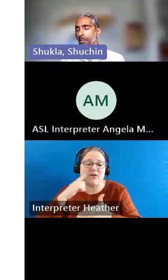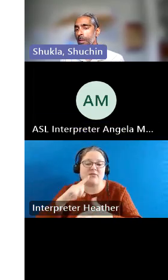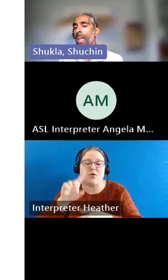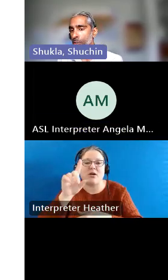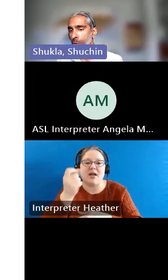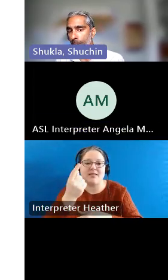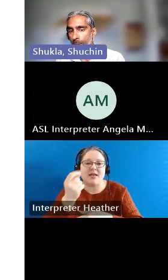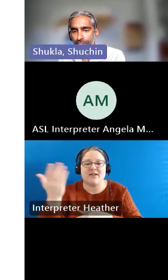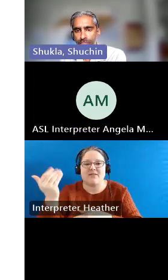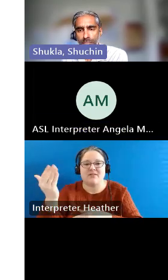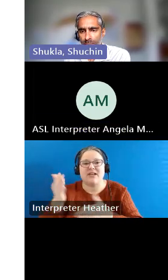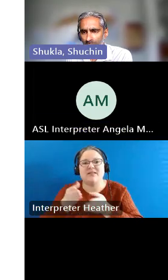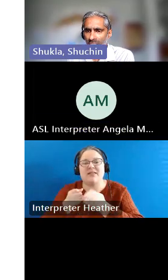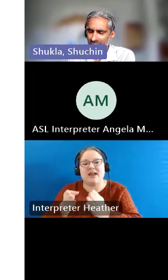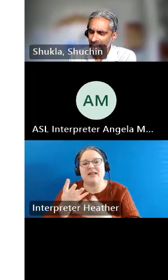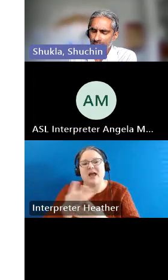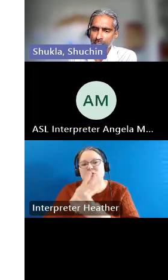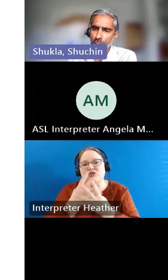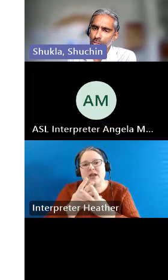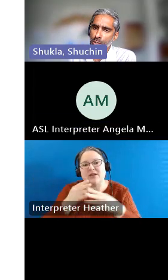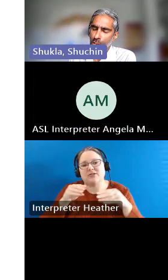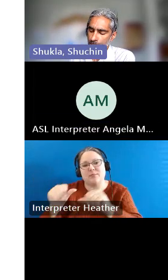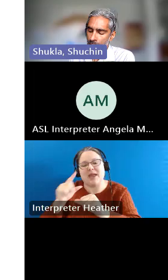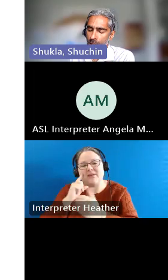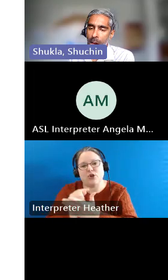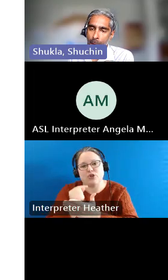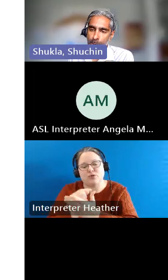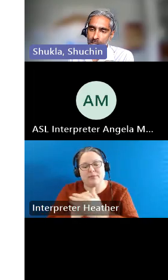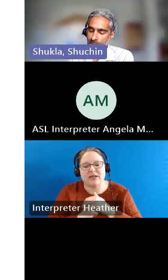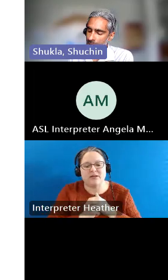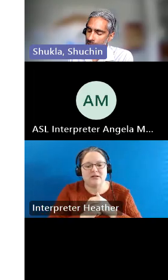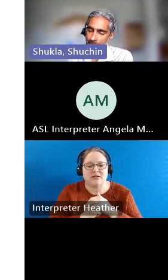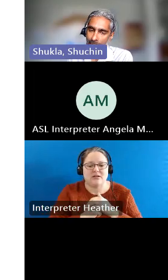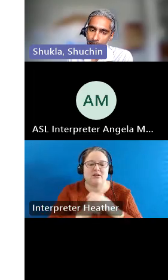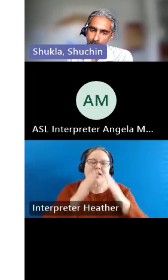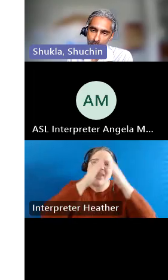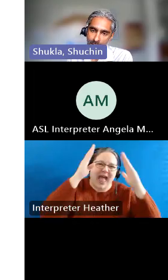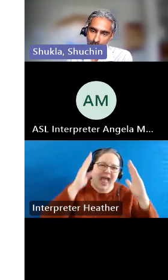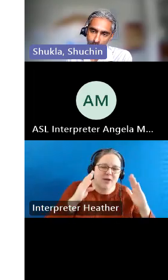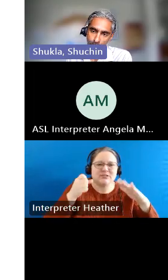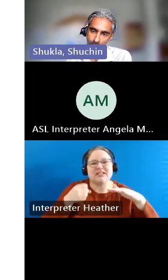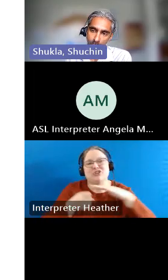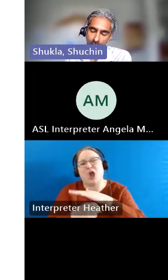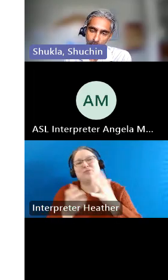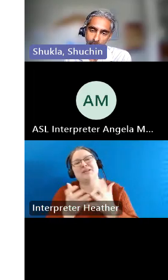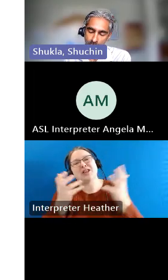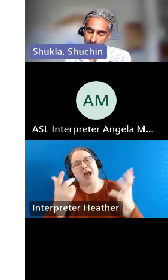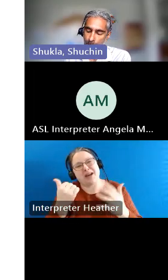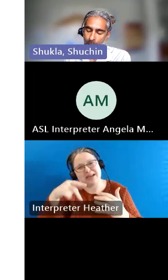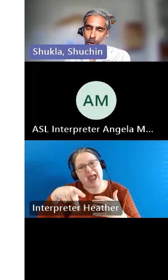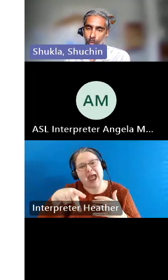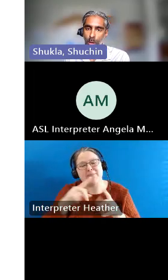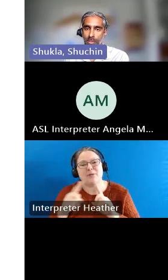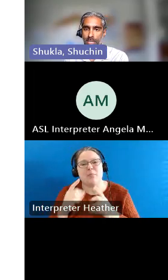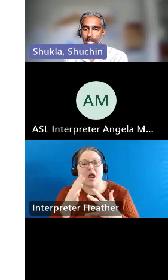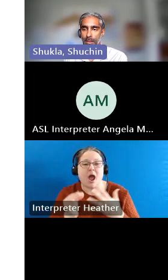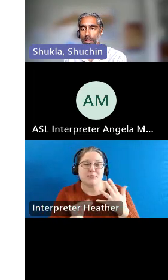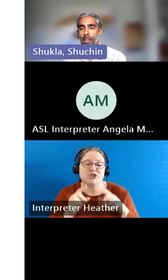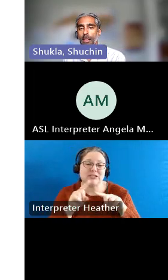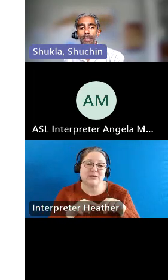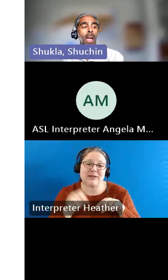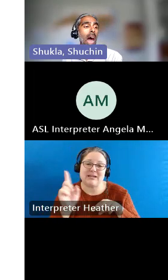be able to pay for treatment. And then housing and shelter, there's some options, a lot of gaps there still, but there are some options depending on